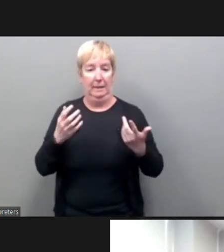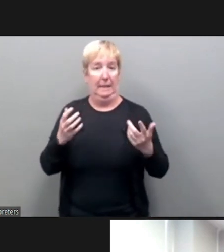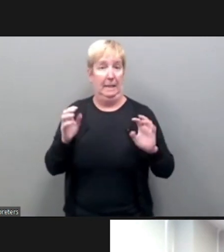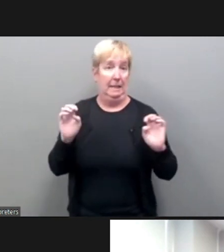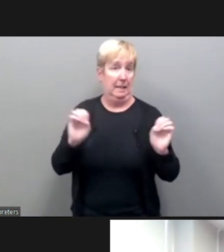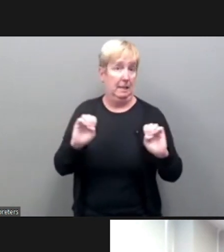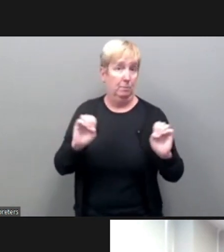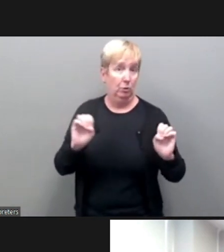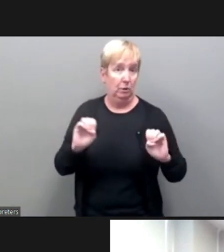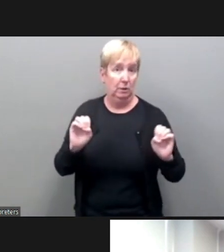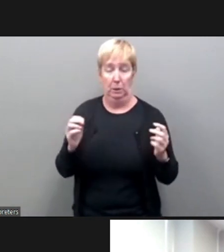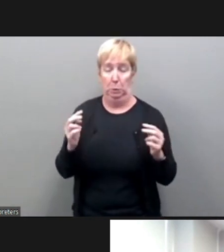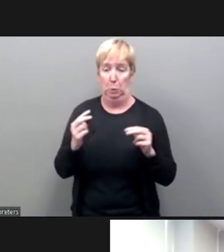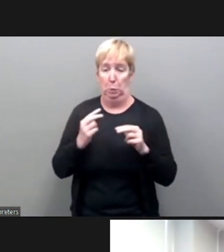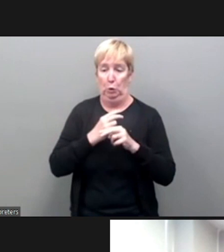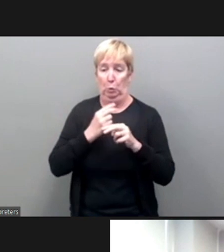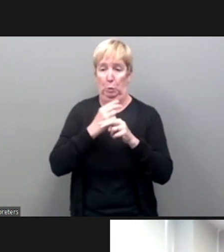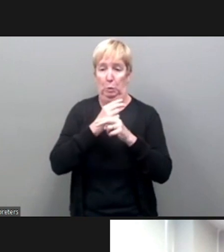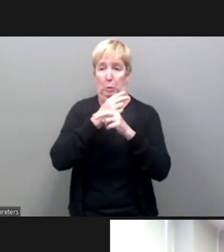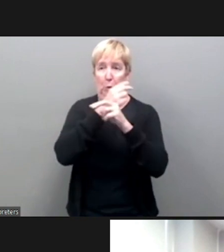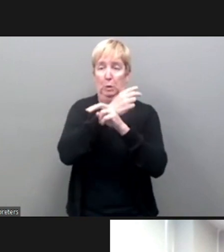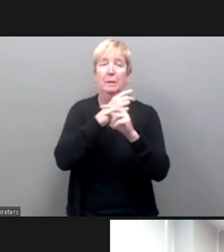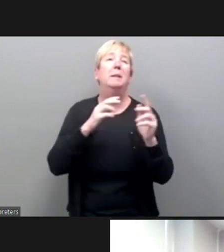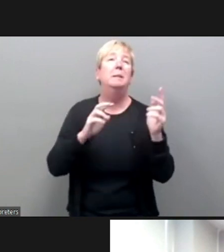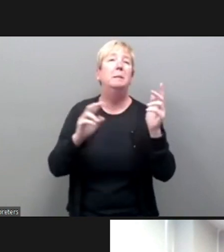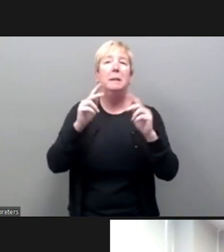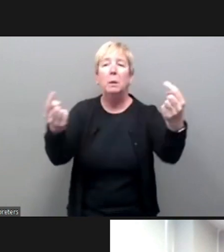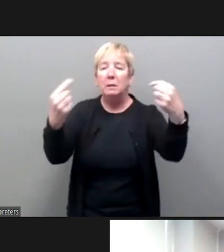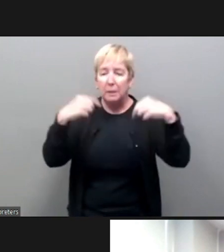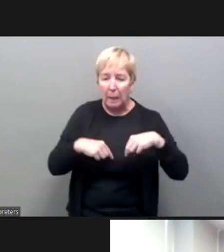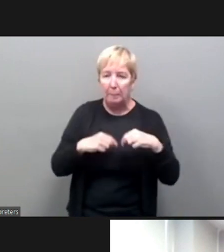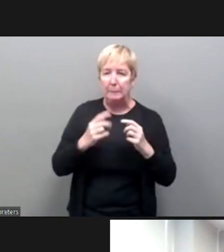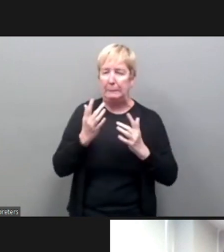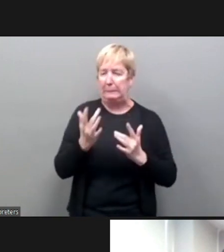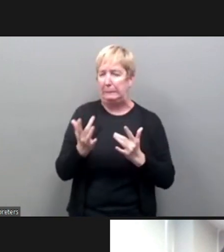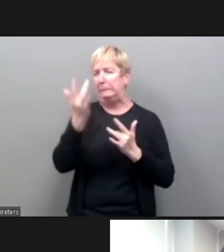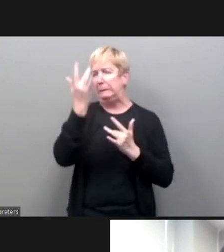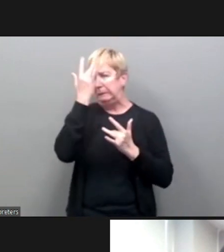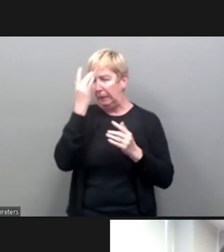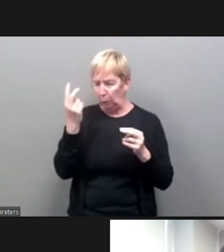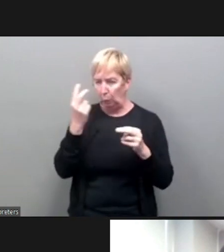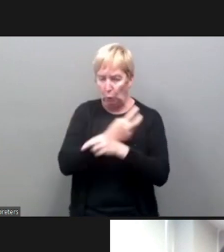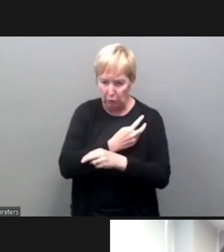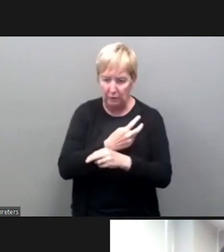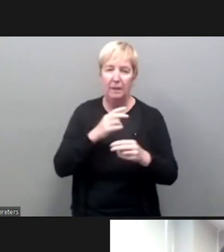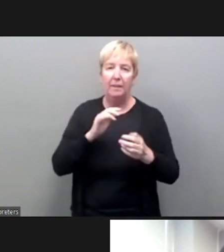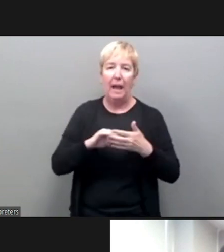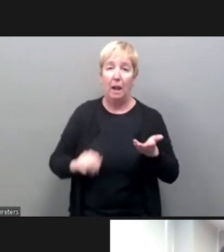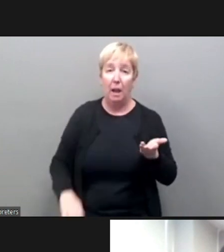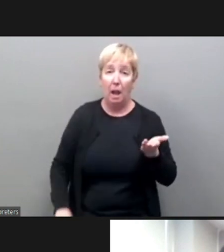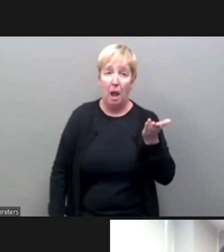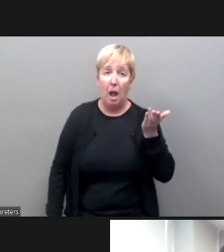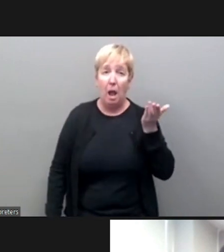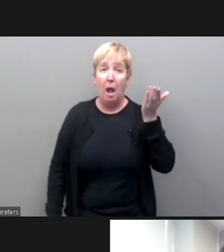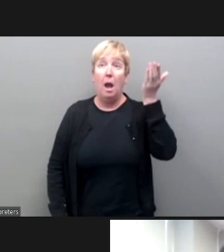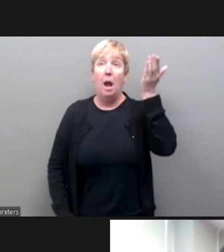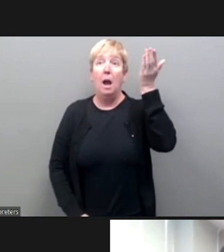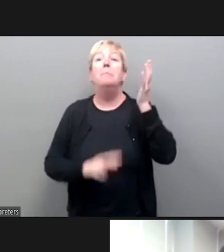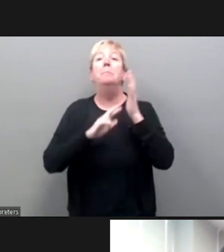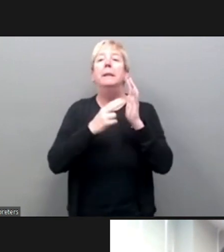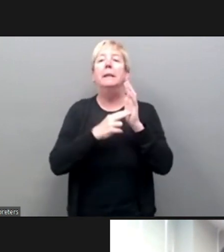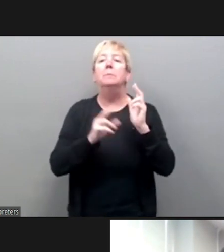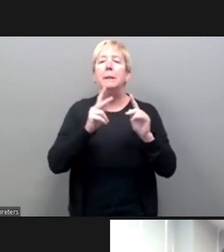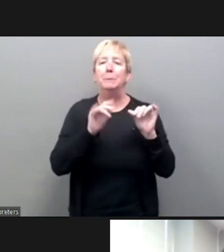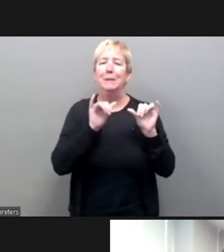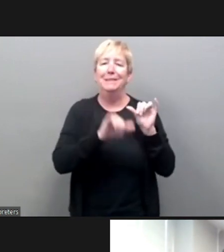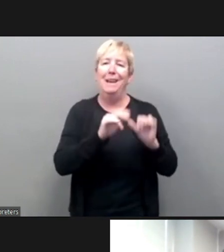index, which is, how we measure acuity in the organization, as that goes up, the length of stay also goes up. So not only are these